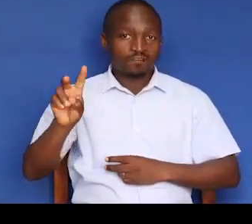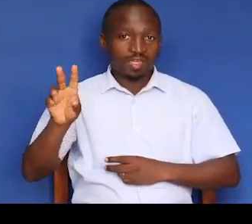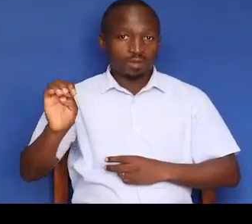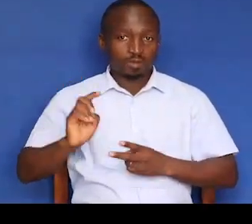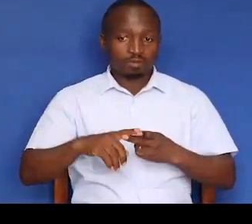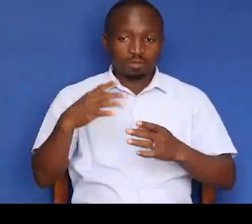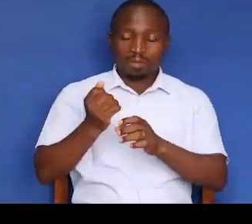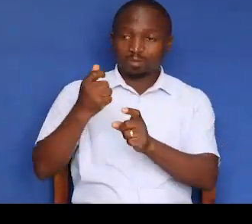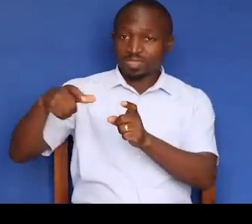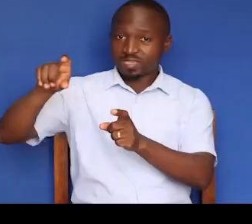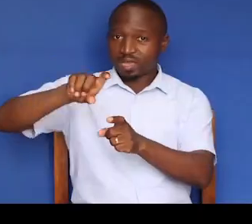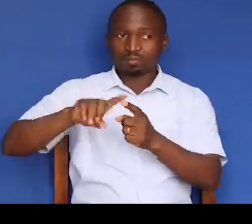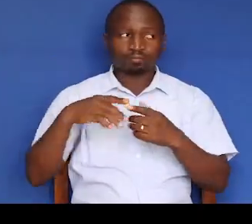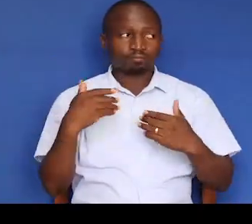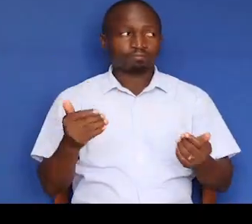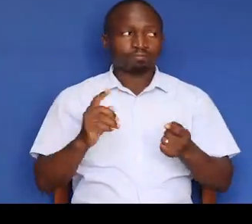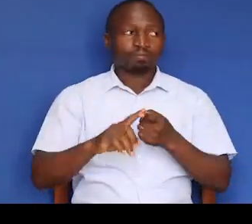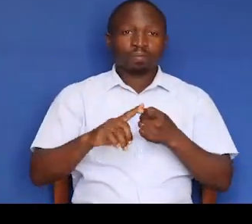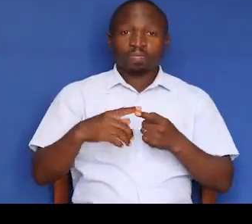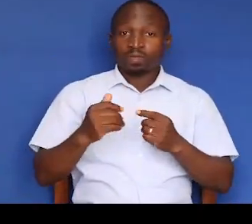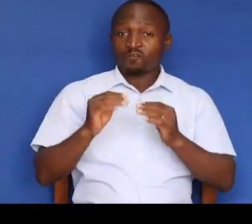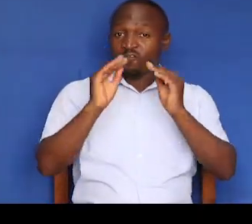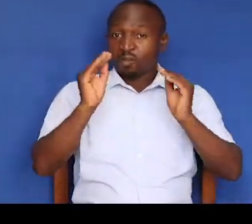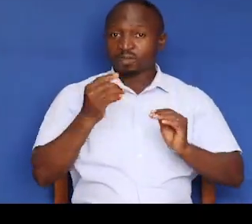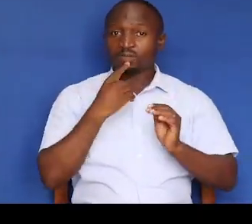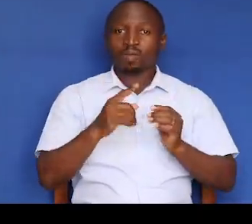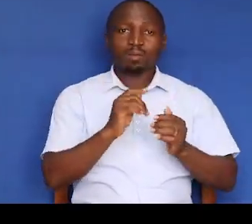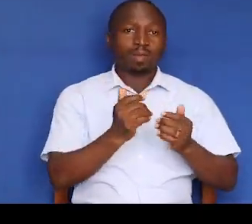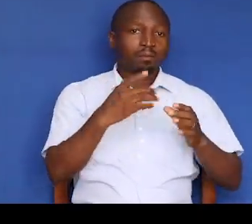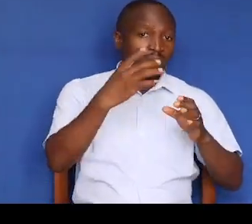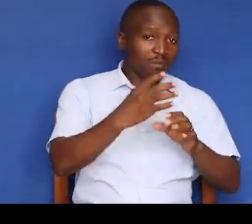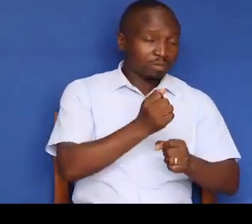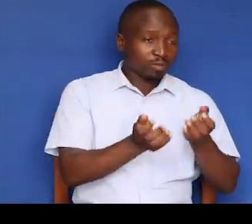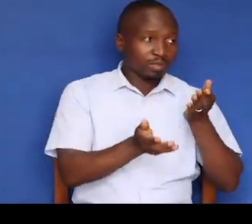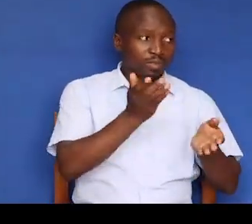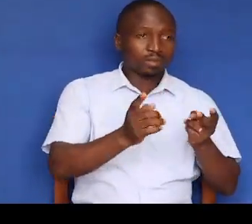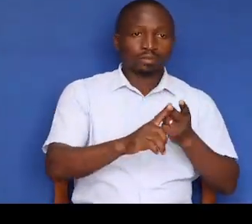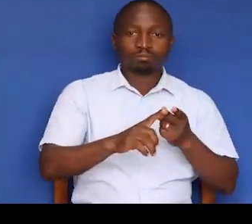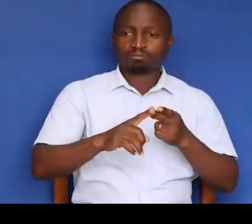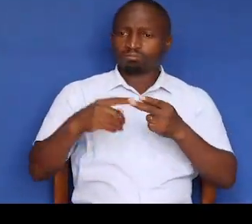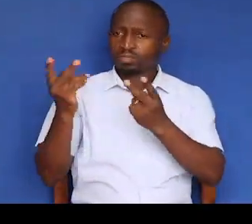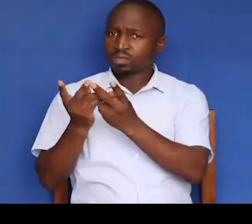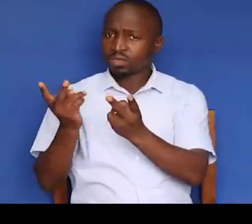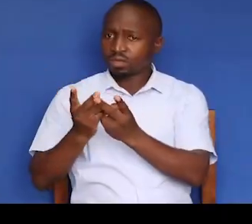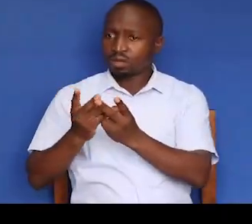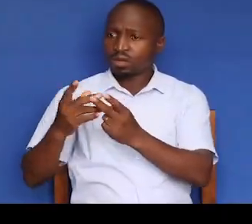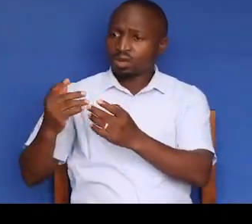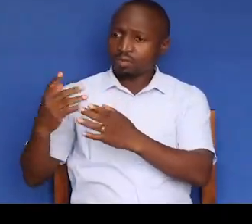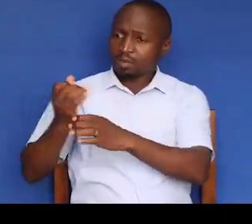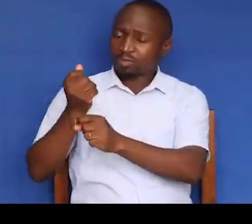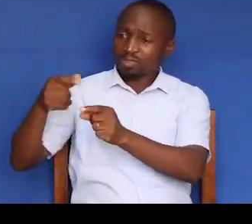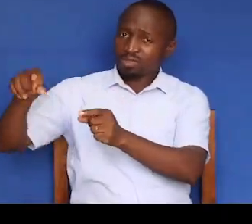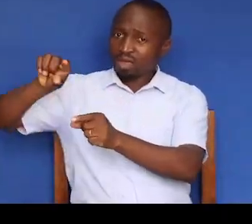revenue and is equal to price, price is always equal to average revenue. This